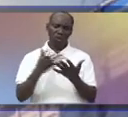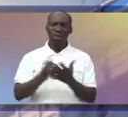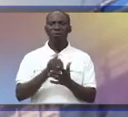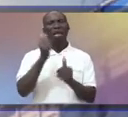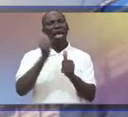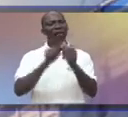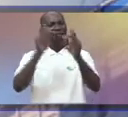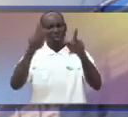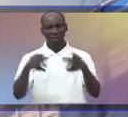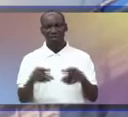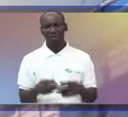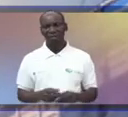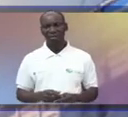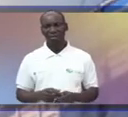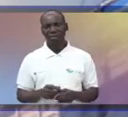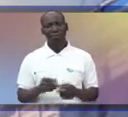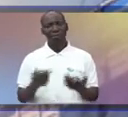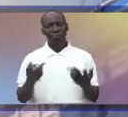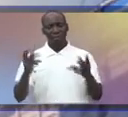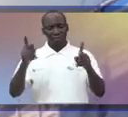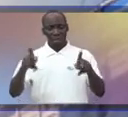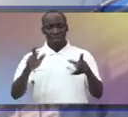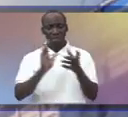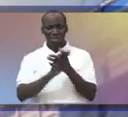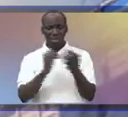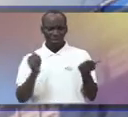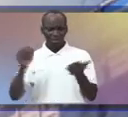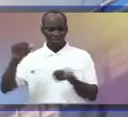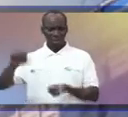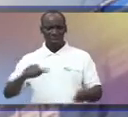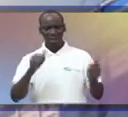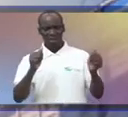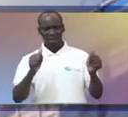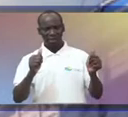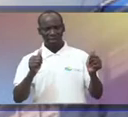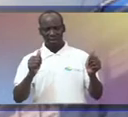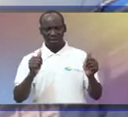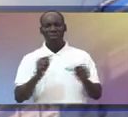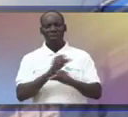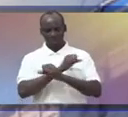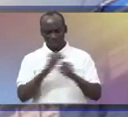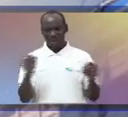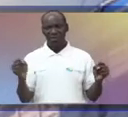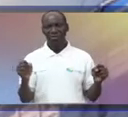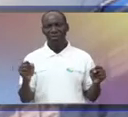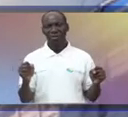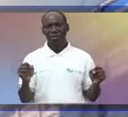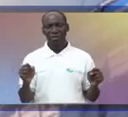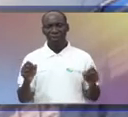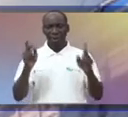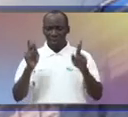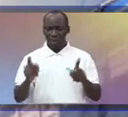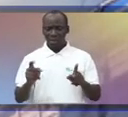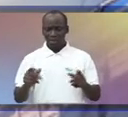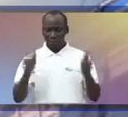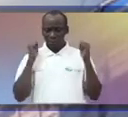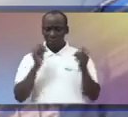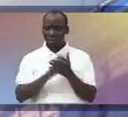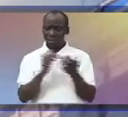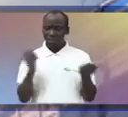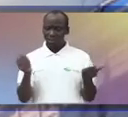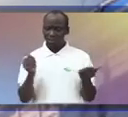who believes and is baptized shall be saved He who does not believe shall be condemned.